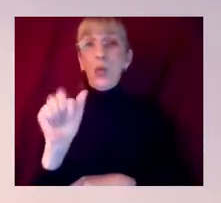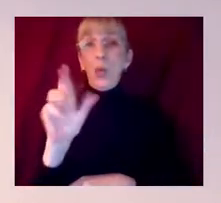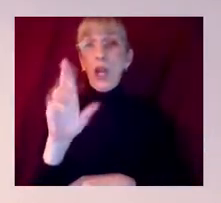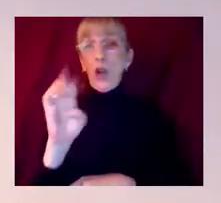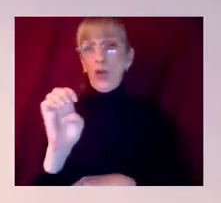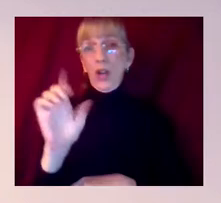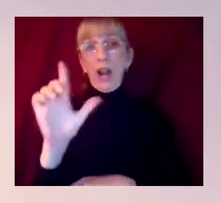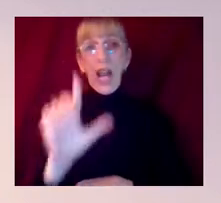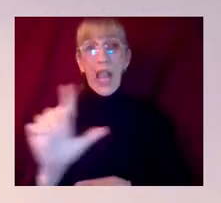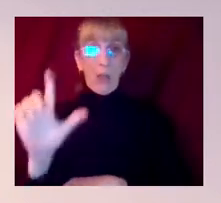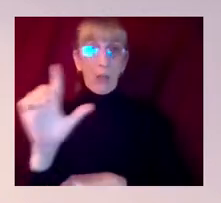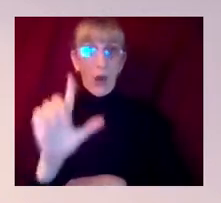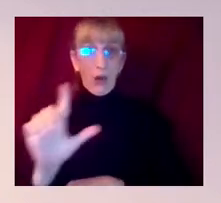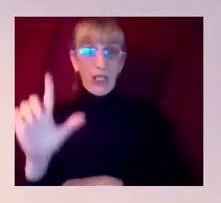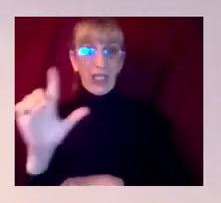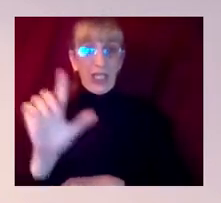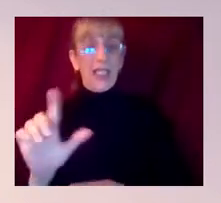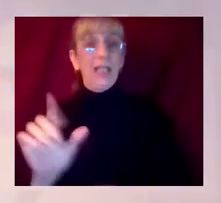libraries.